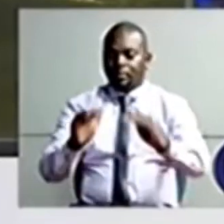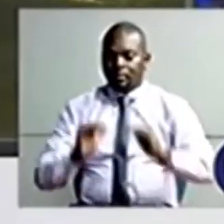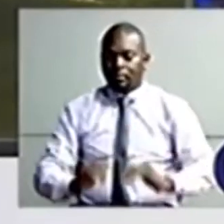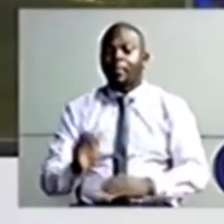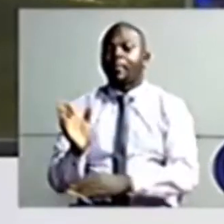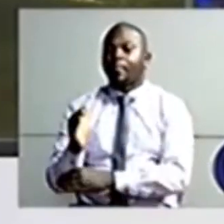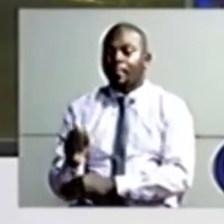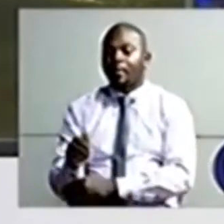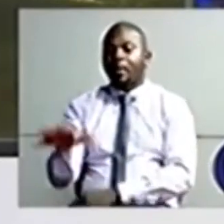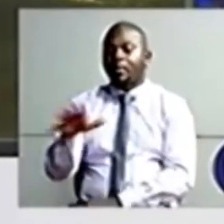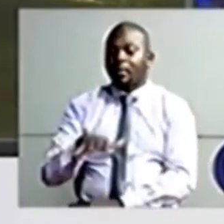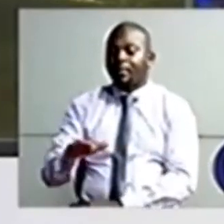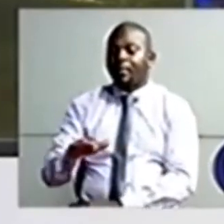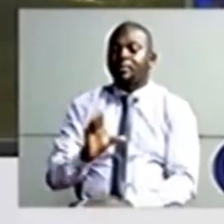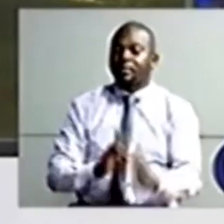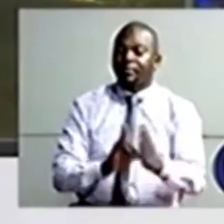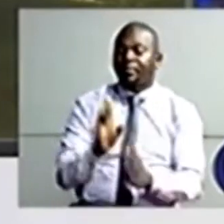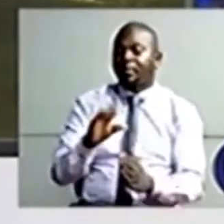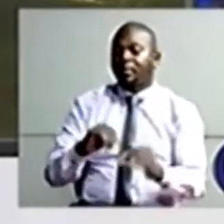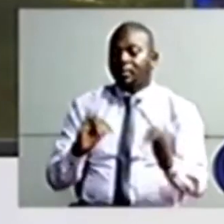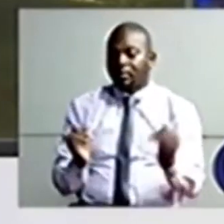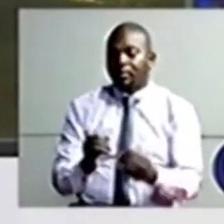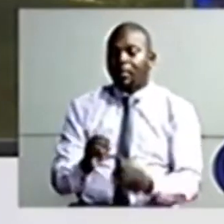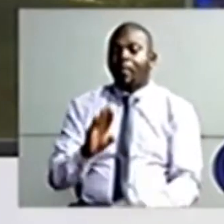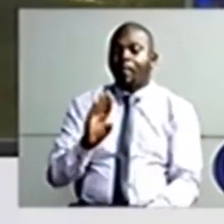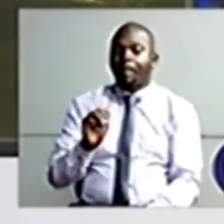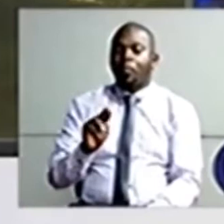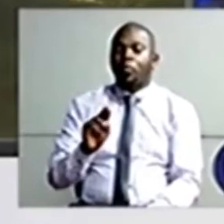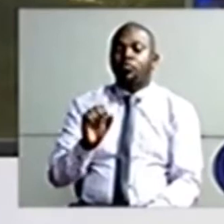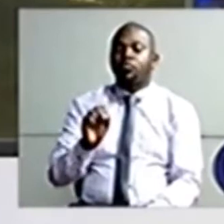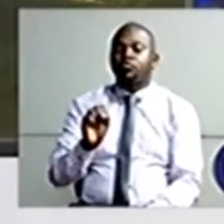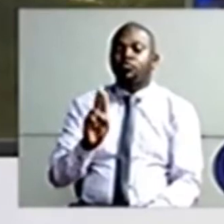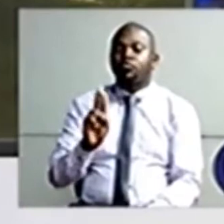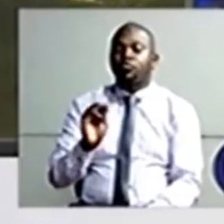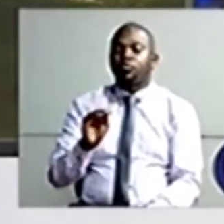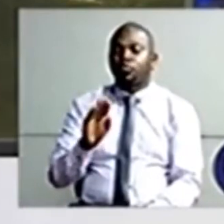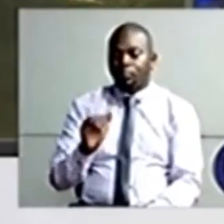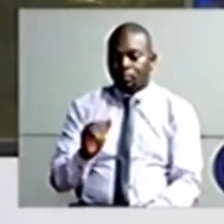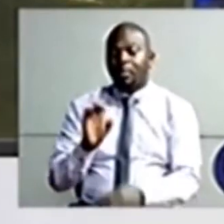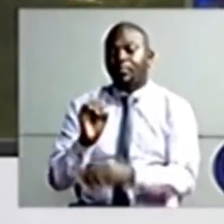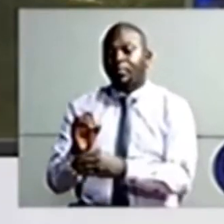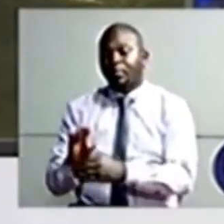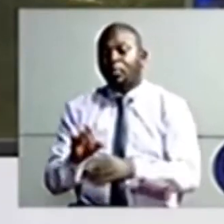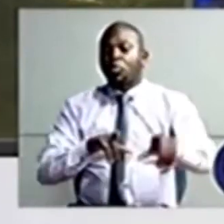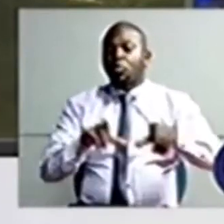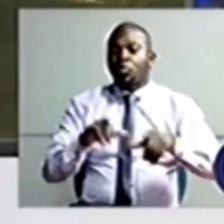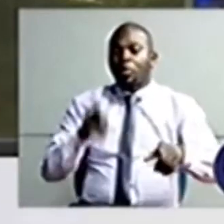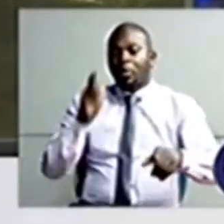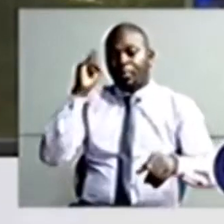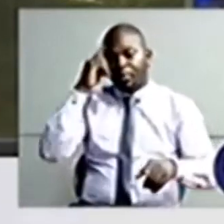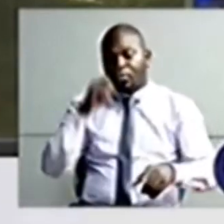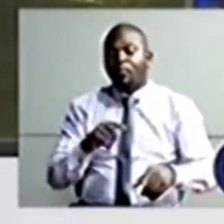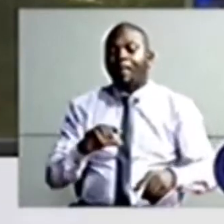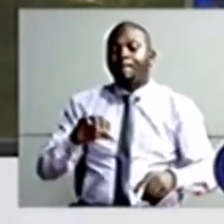State Minister for Urban Development, in other news, that is Isaac Musumba, has advised local governments of Moyo and Obongi districts